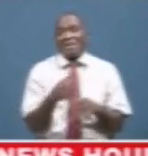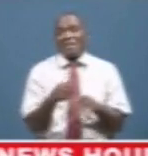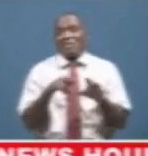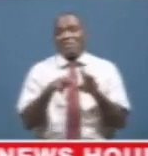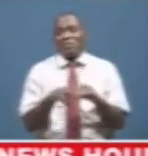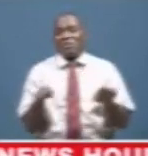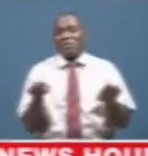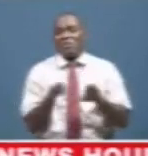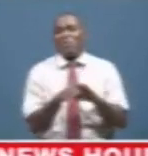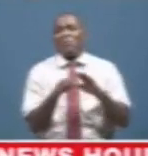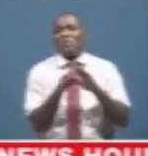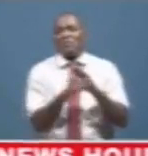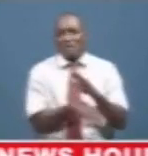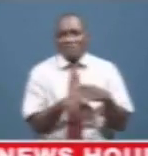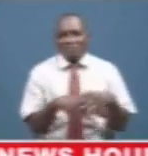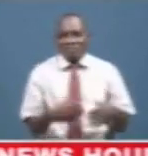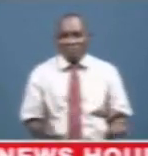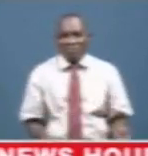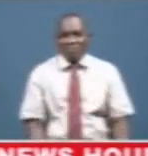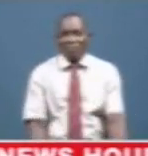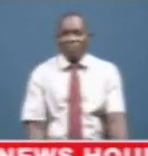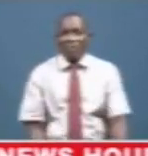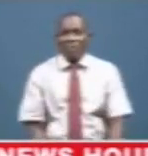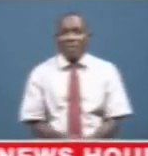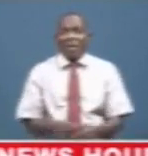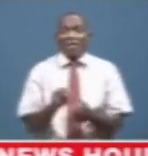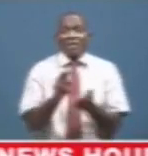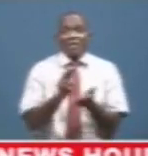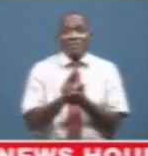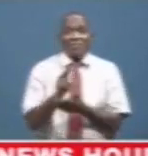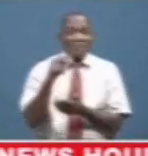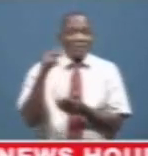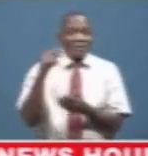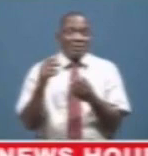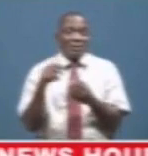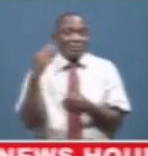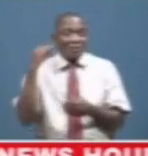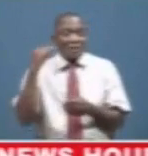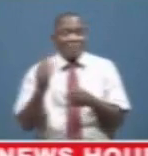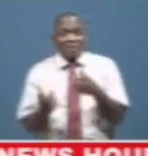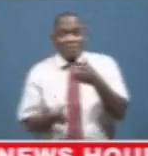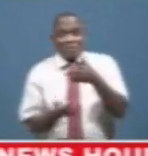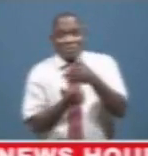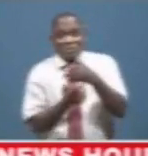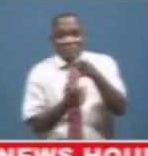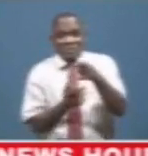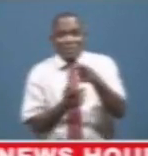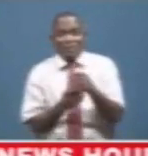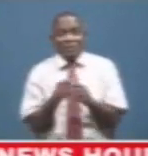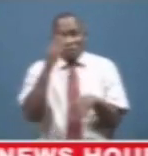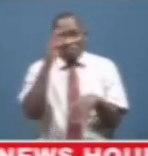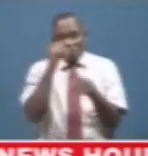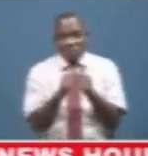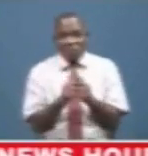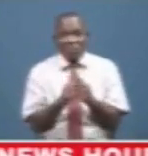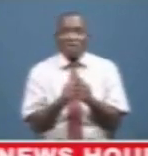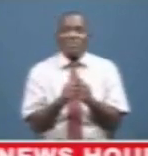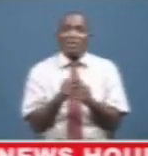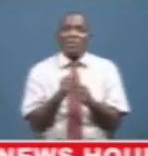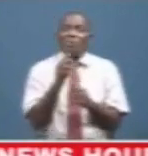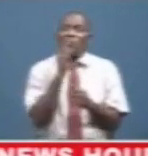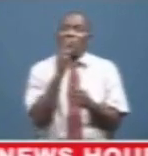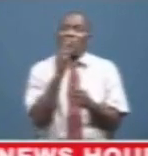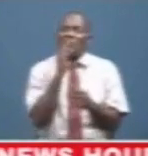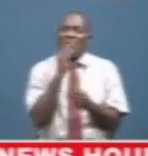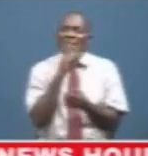shut down on some occasions. For the University of Mines and Technology, UMaT, since the colloidal particles in the water